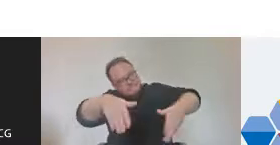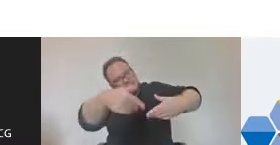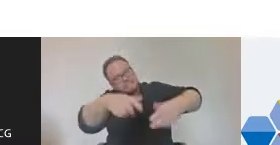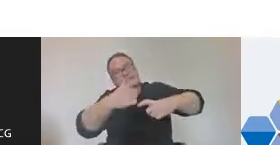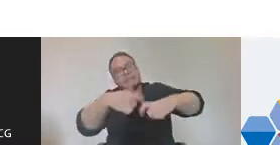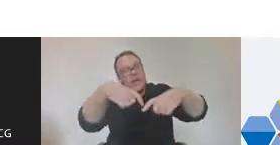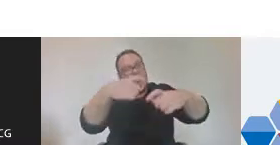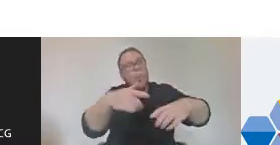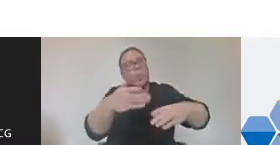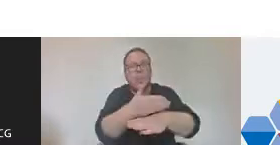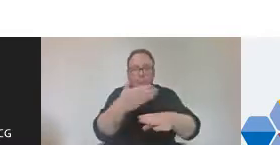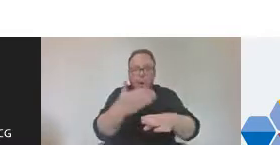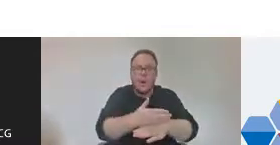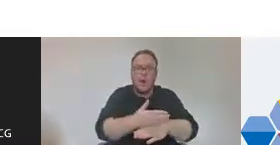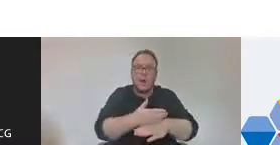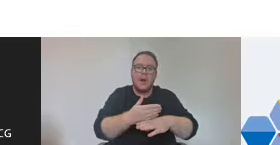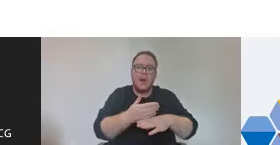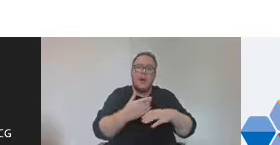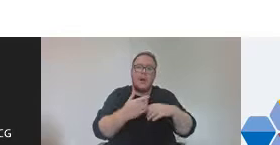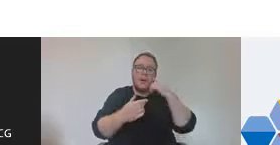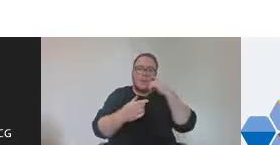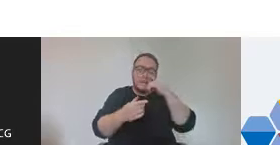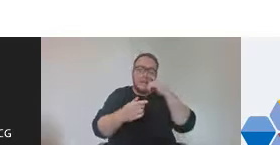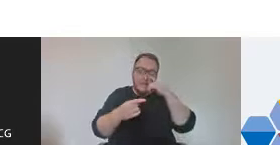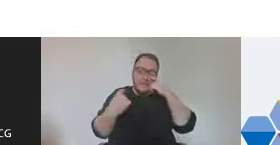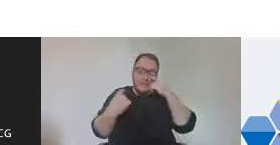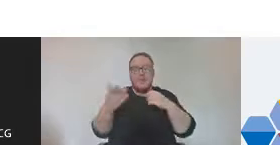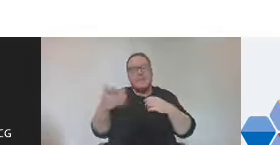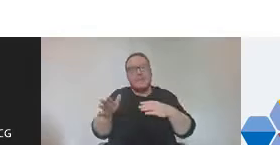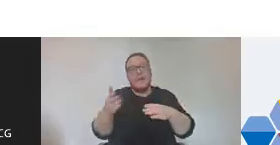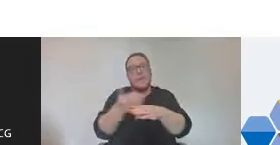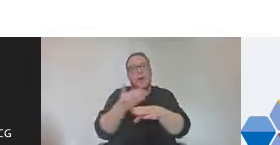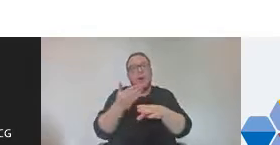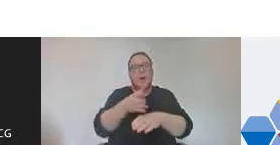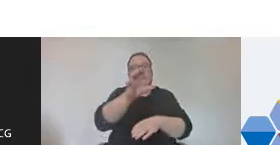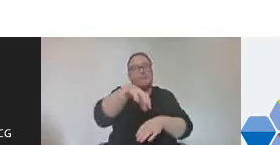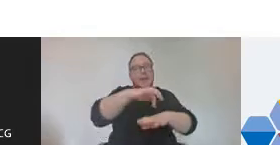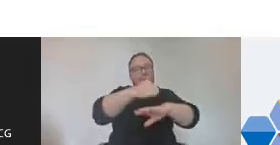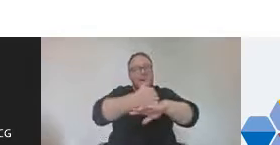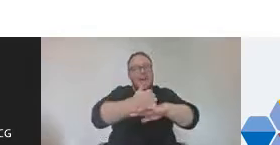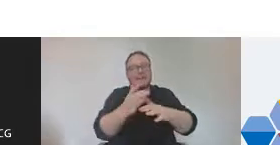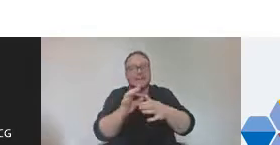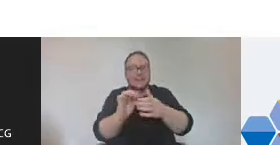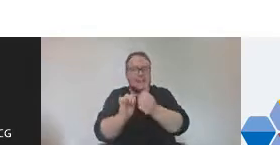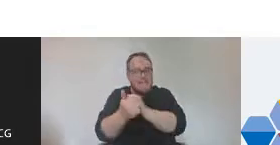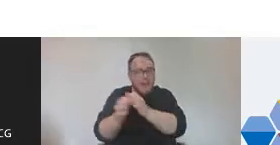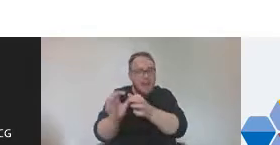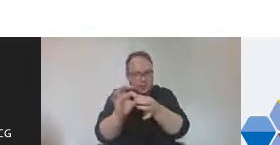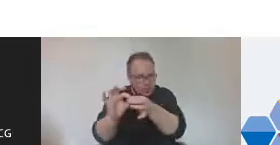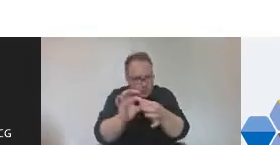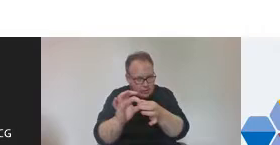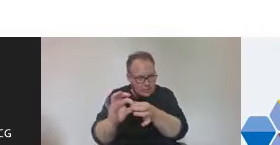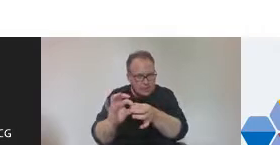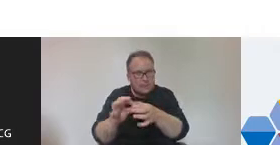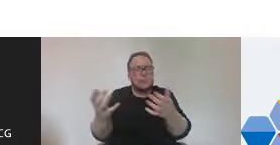and we are doing some work around place-based partnership development as a system, but how we form ourselves